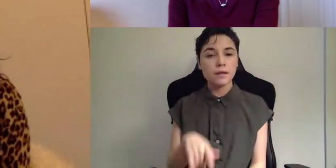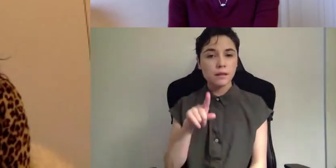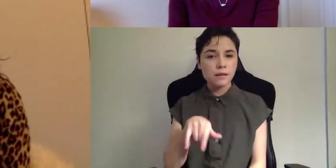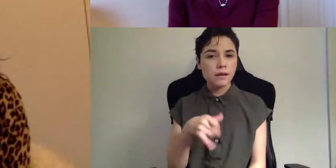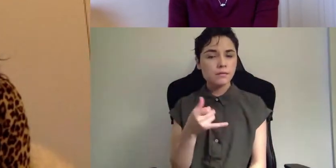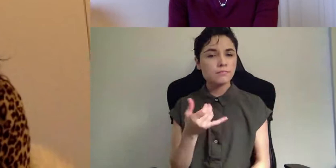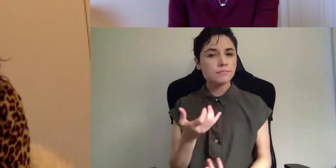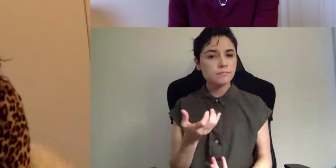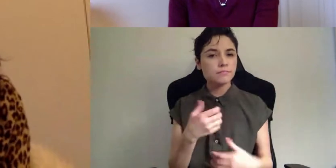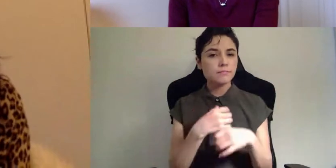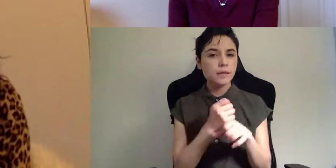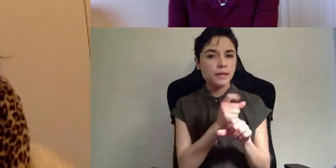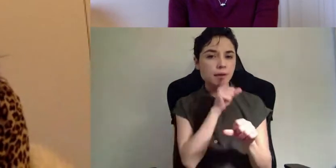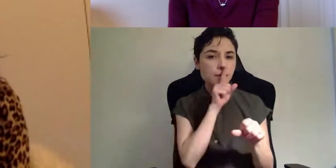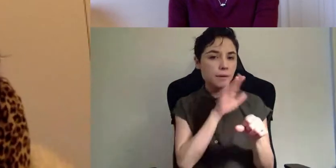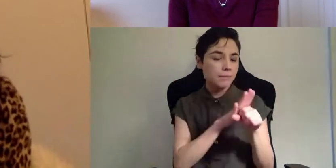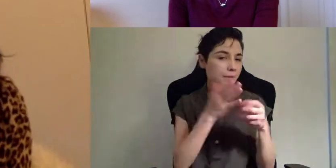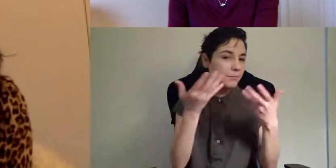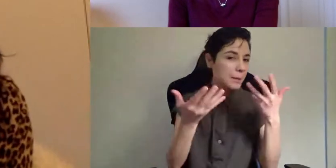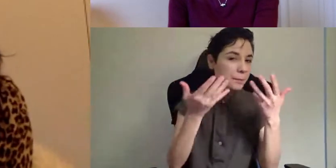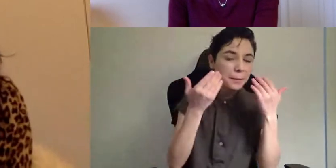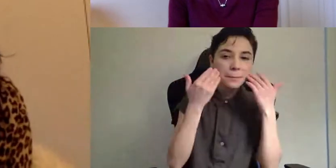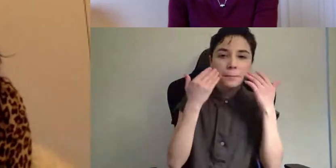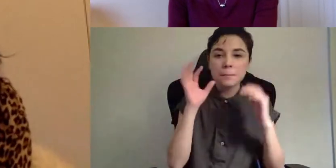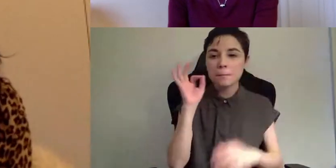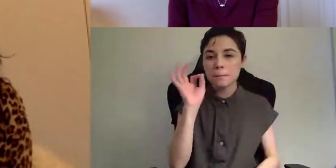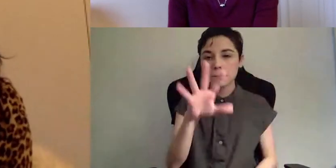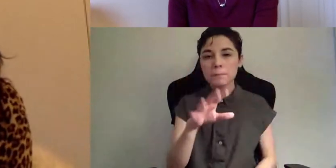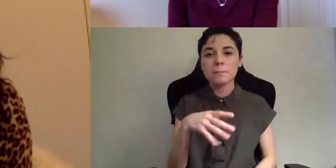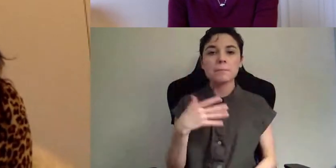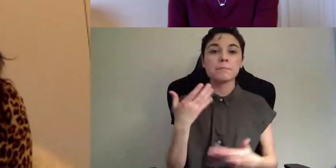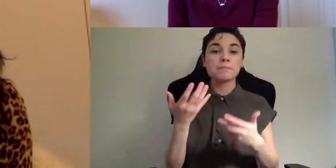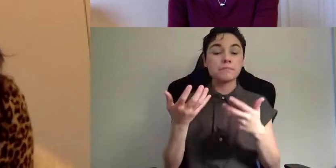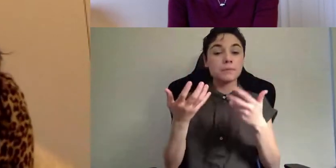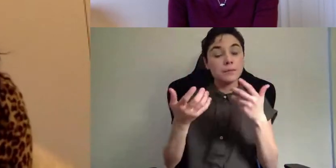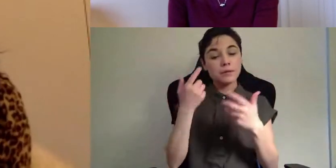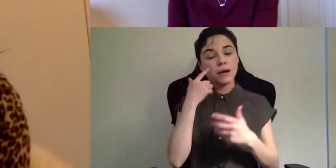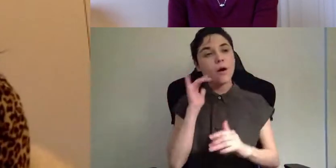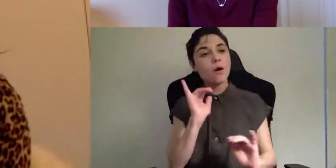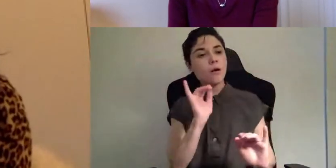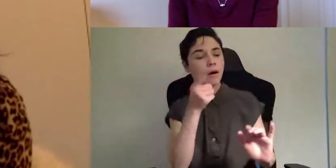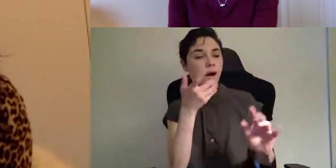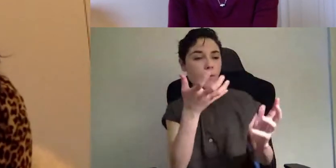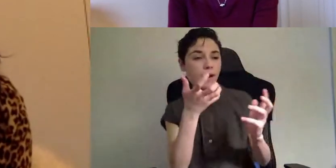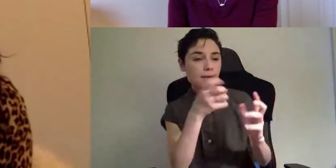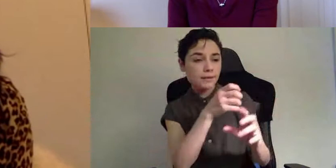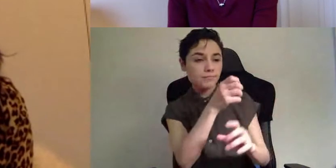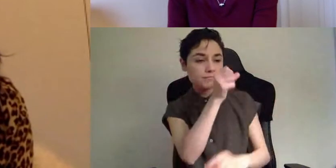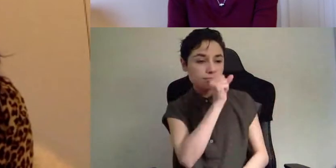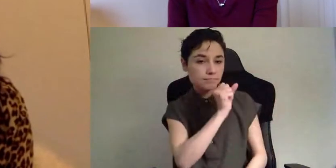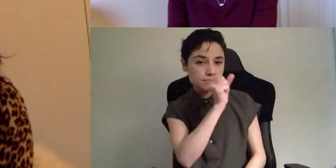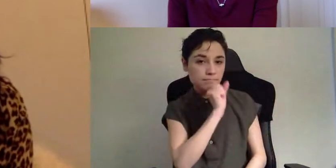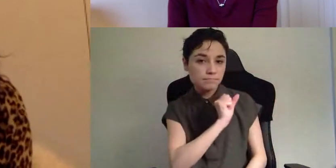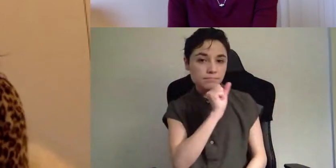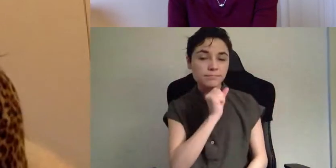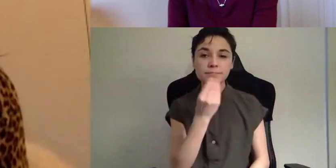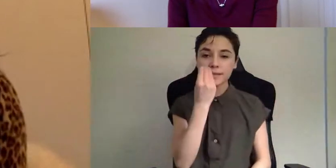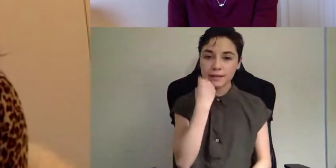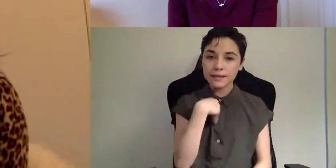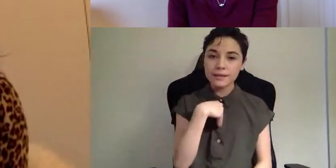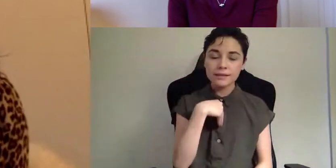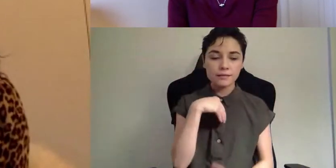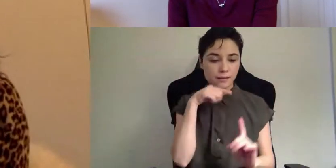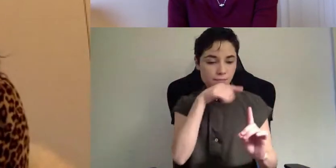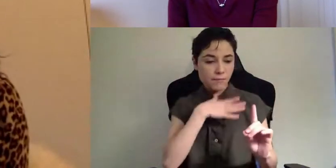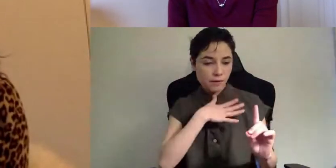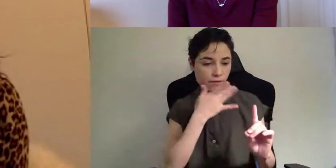a commitment to, I'm going to eat an ice cream that I really like, or my cat is there and I need to take care of my cat,